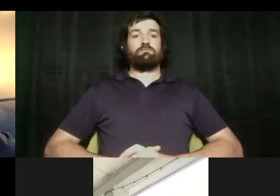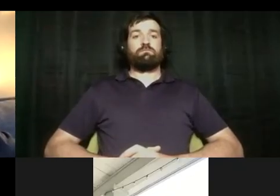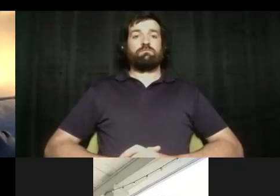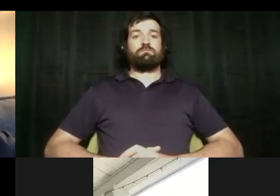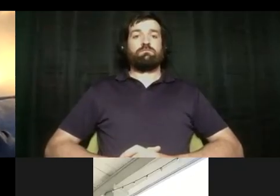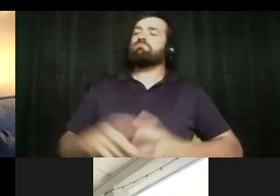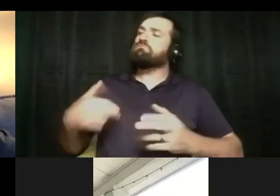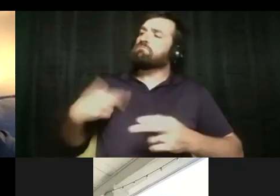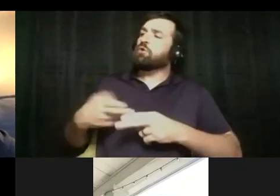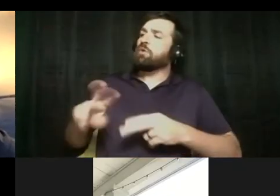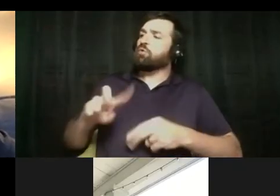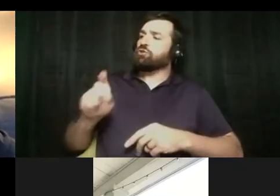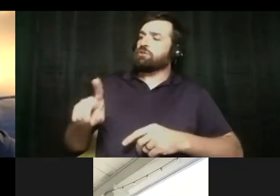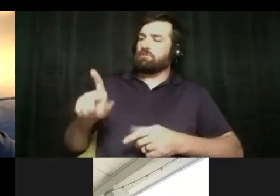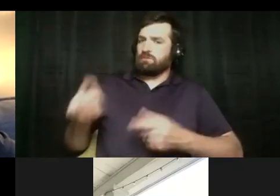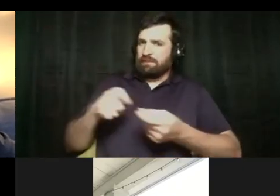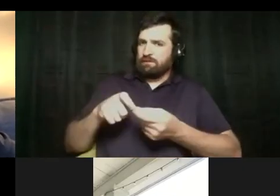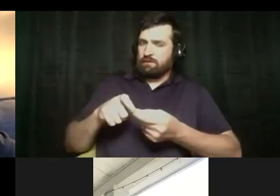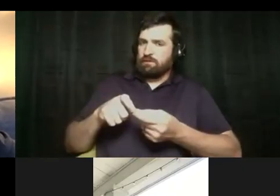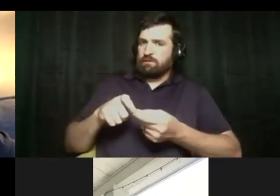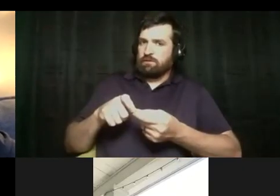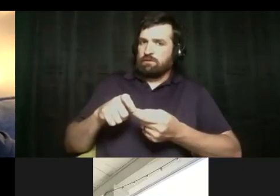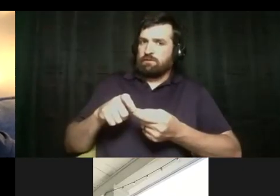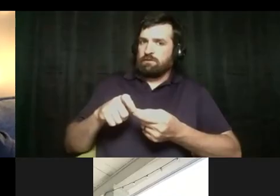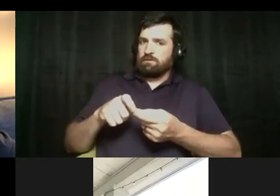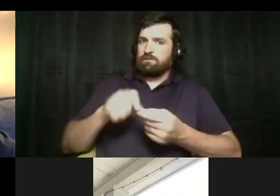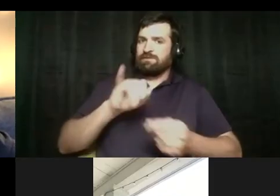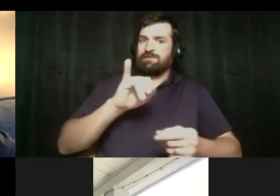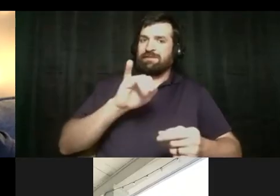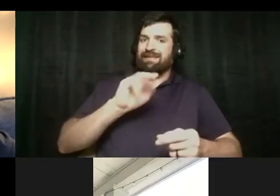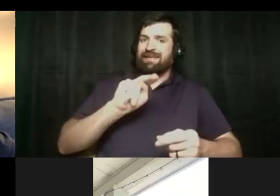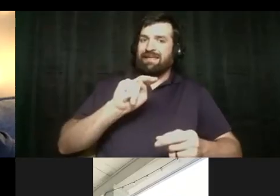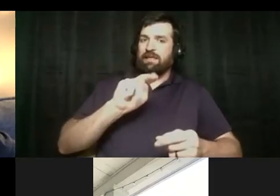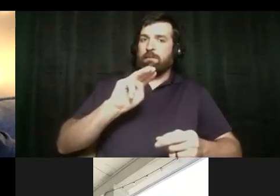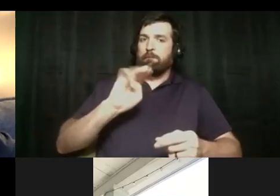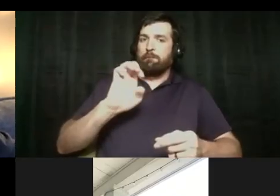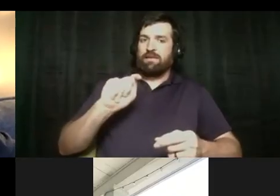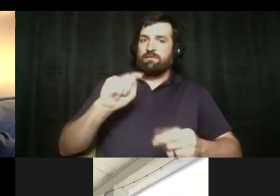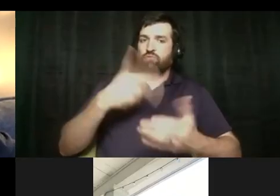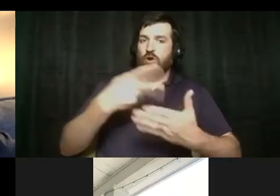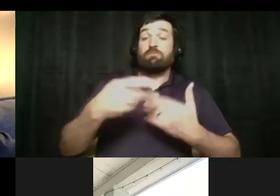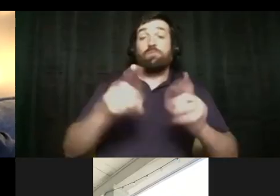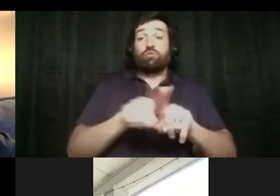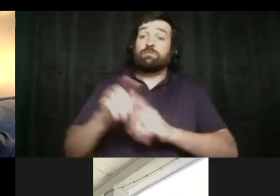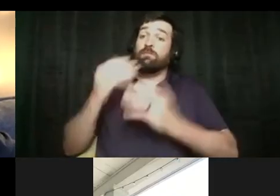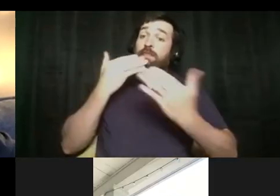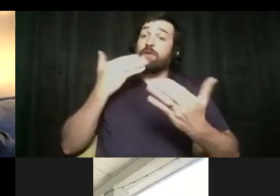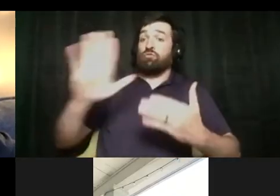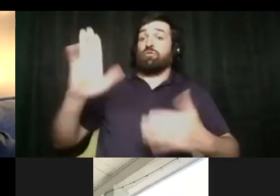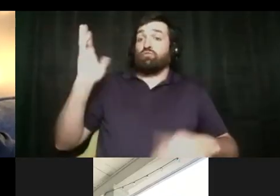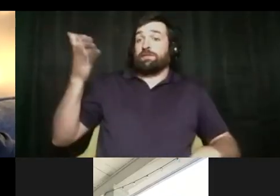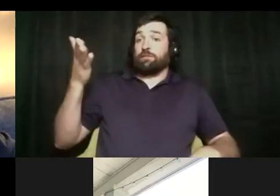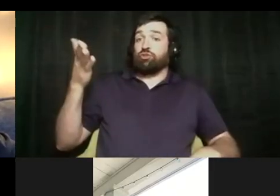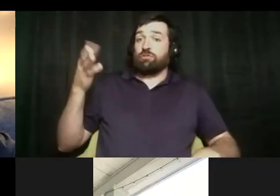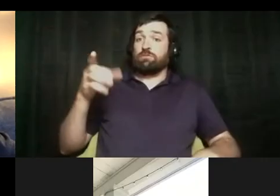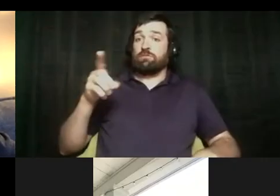I have a quick question, specifically, like more specific to just the InMed program itself. I also just want to thank you on your presentation, Dr.